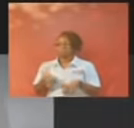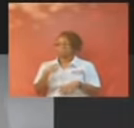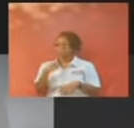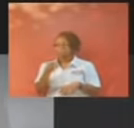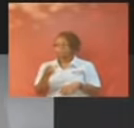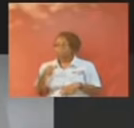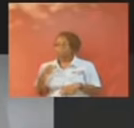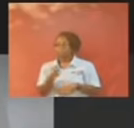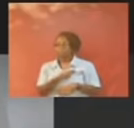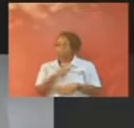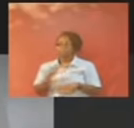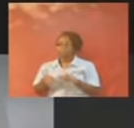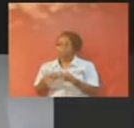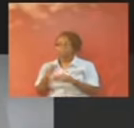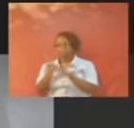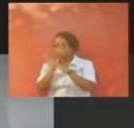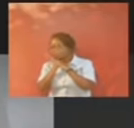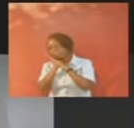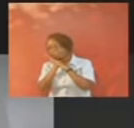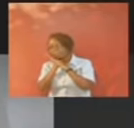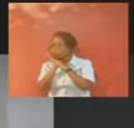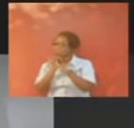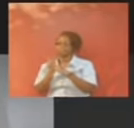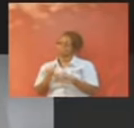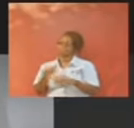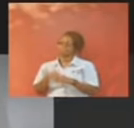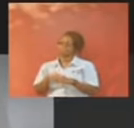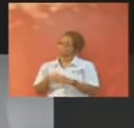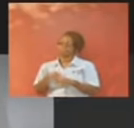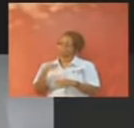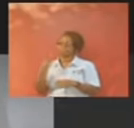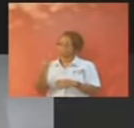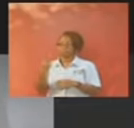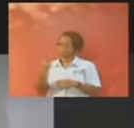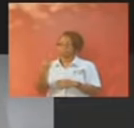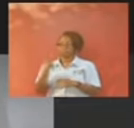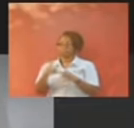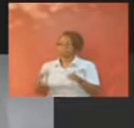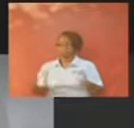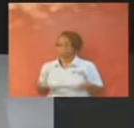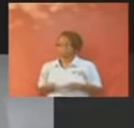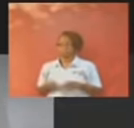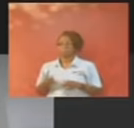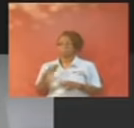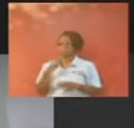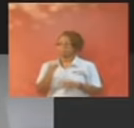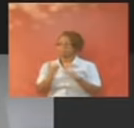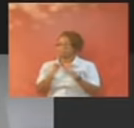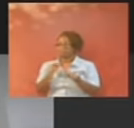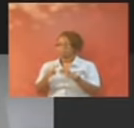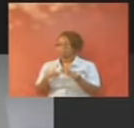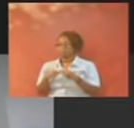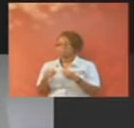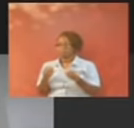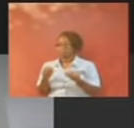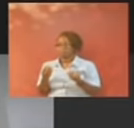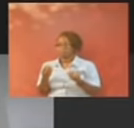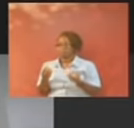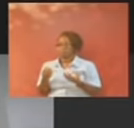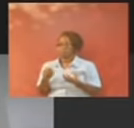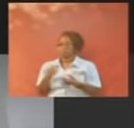spaces in each of those two facilities that you mentioned, and how much additional would this, or how much is this going to cost